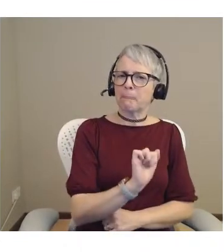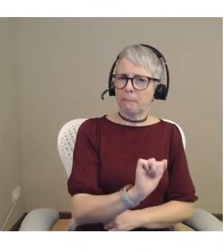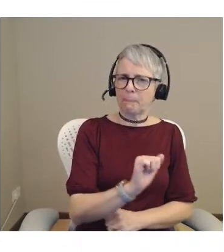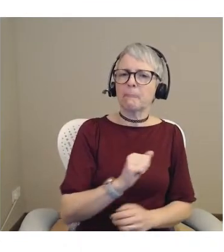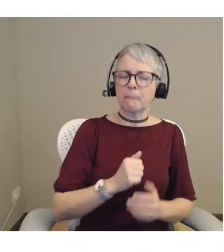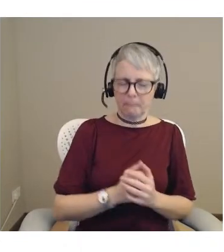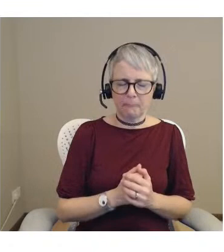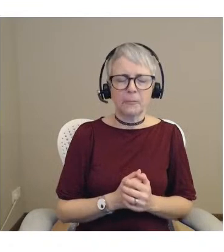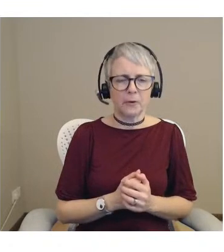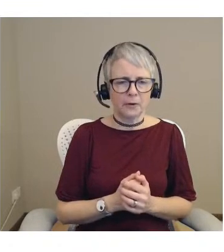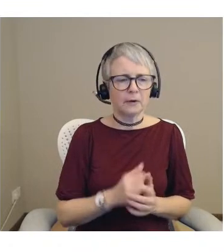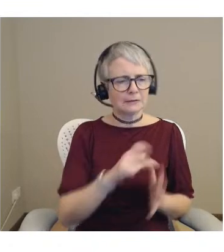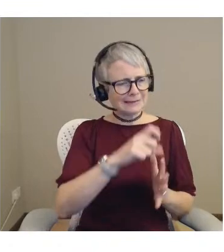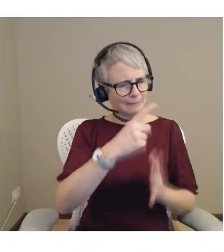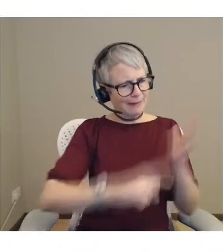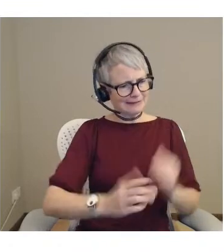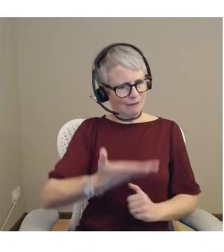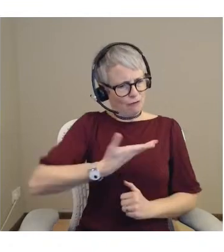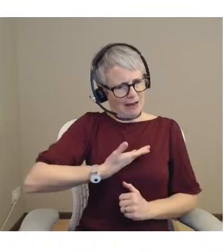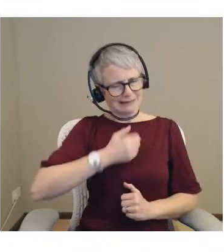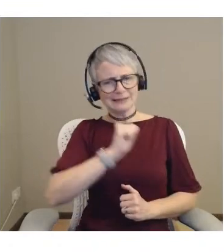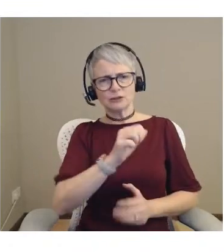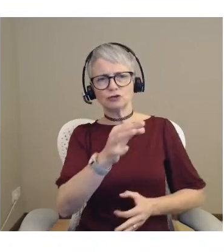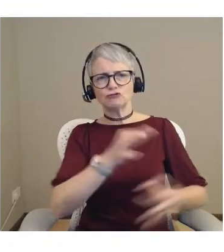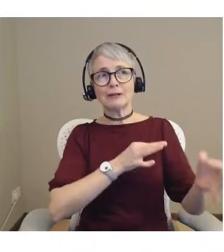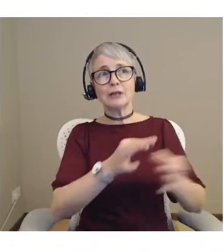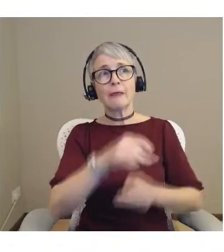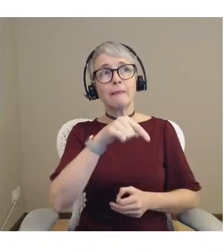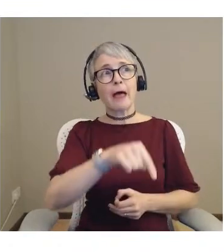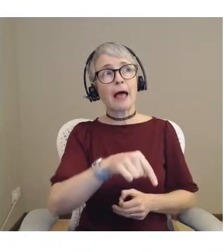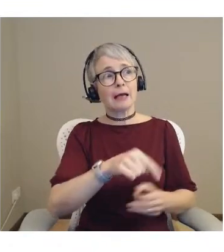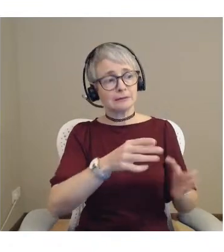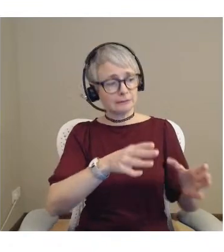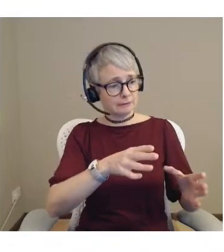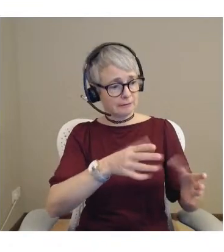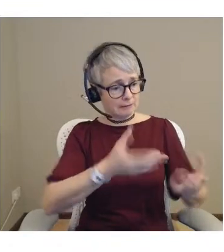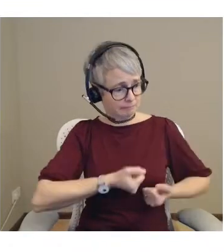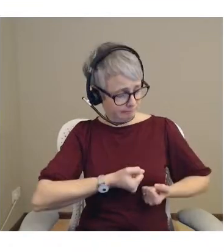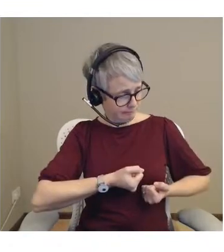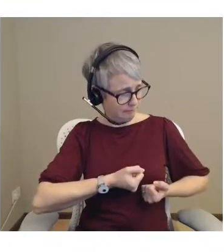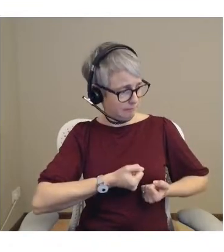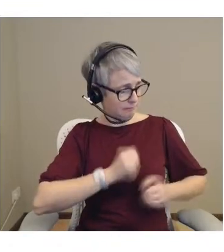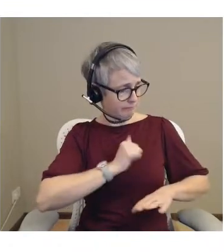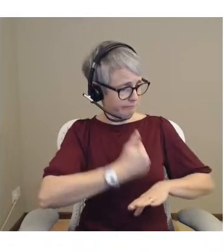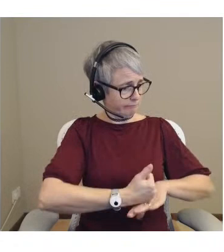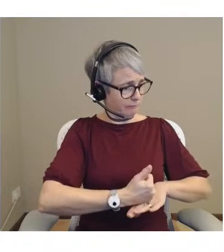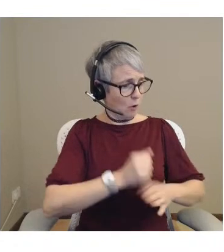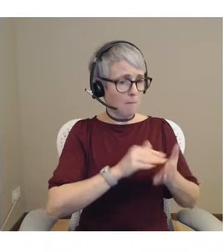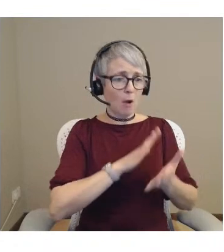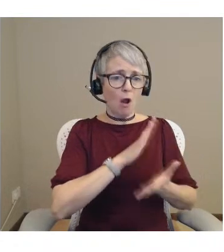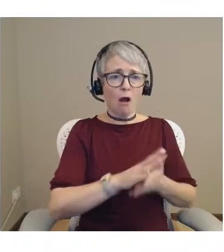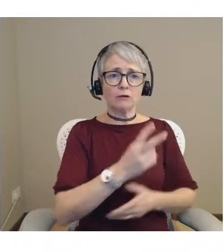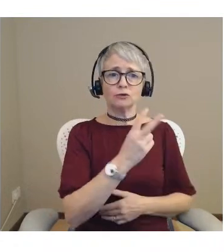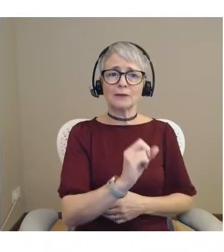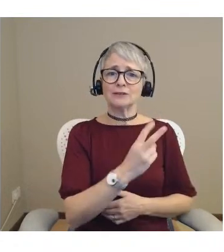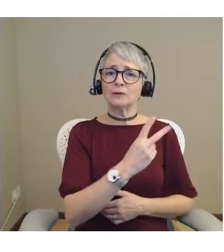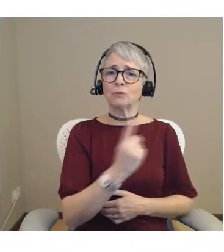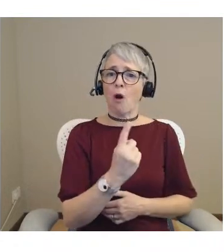Strategy, which was adopted in March 2021, some months ago.